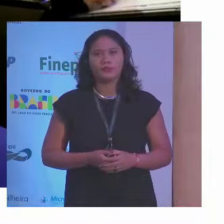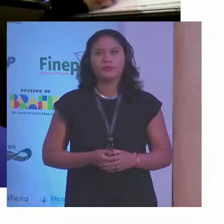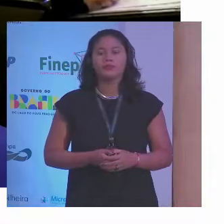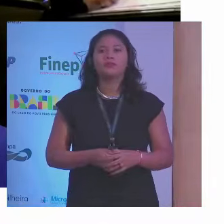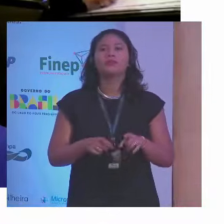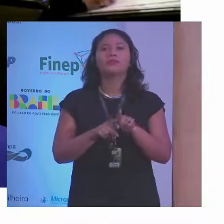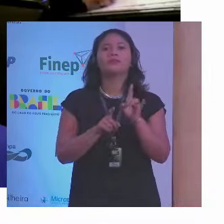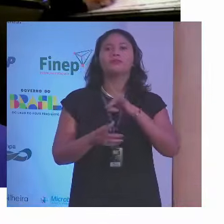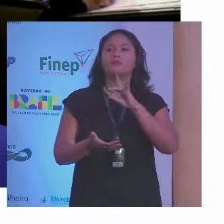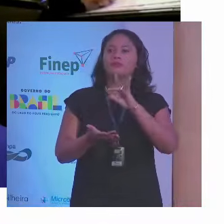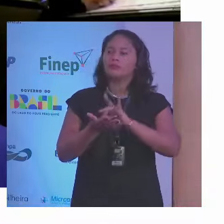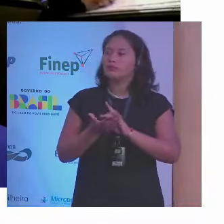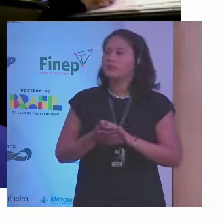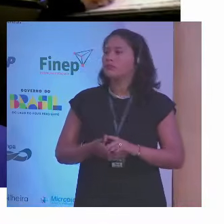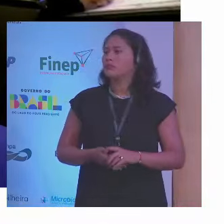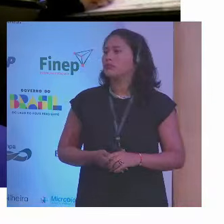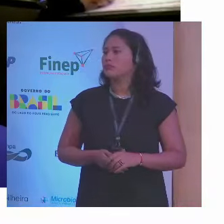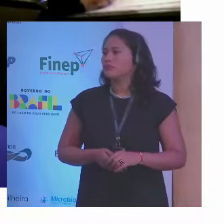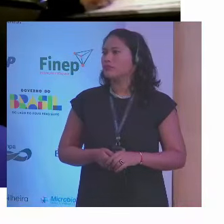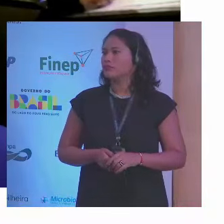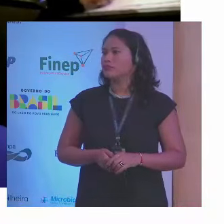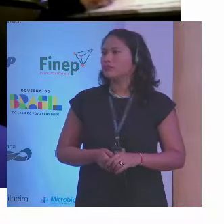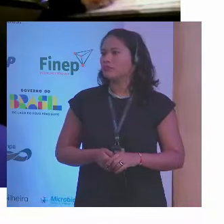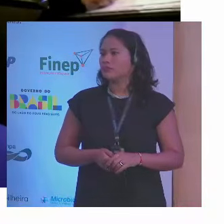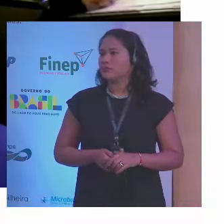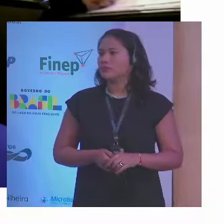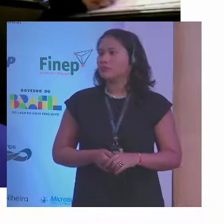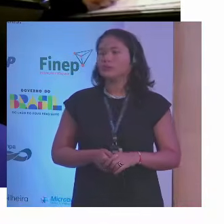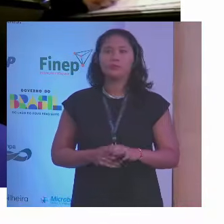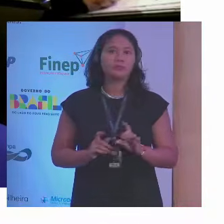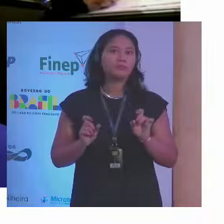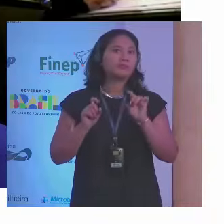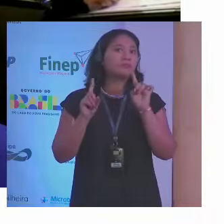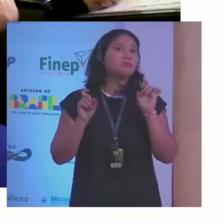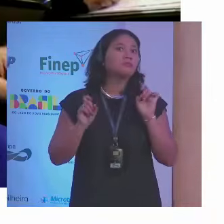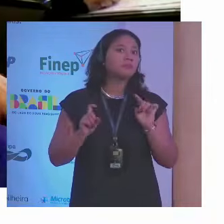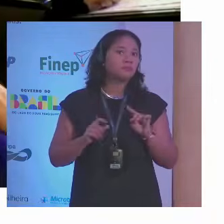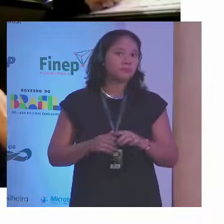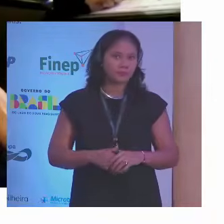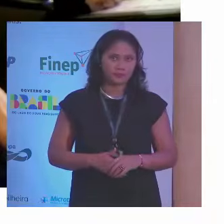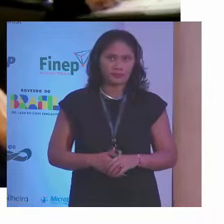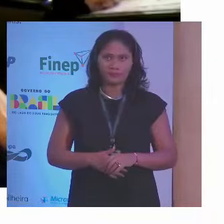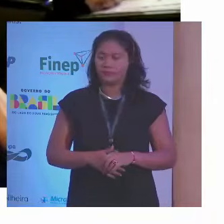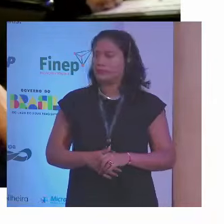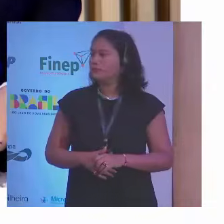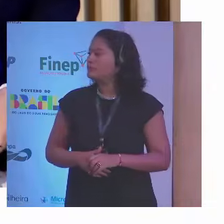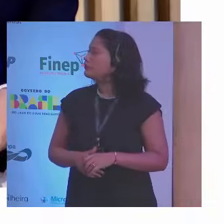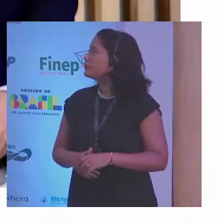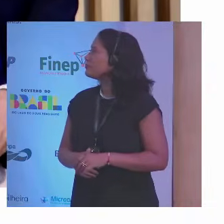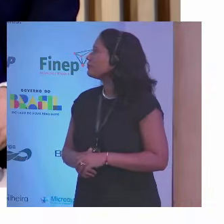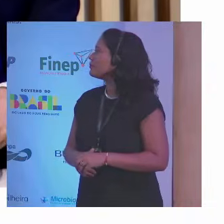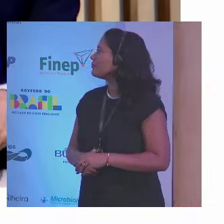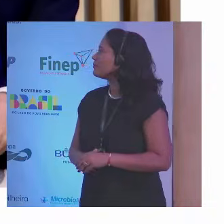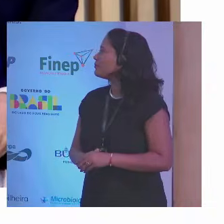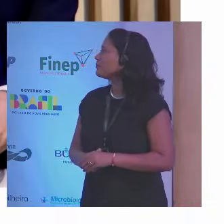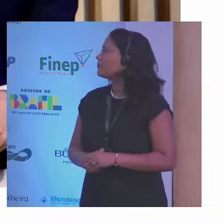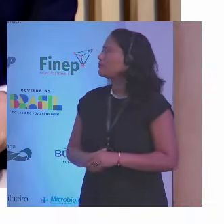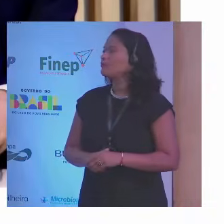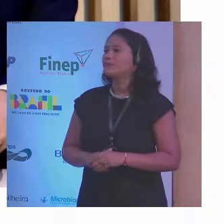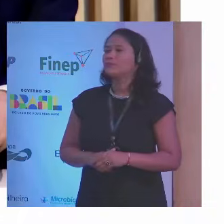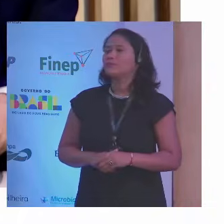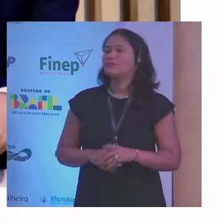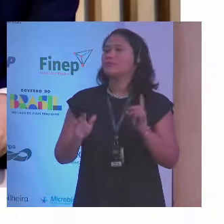to a tipping point? Can you? Okay. Thank you for these questions. I mean, there are two